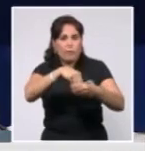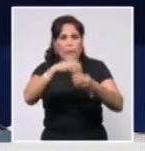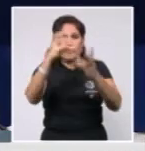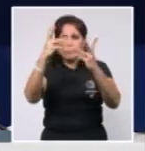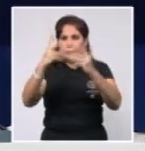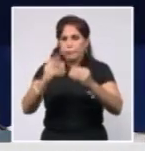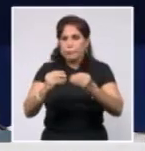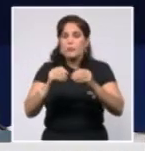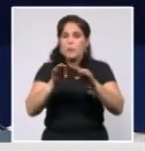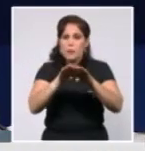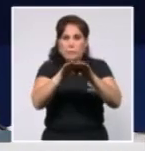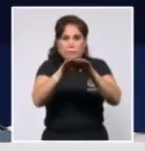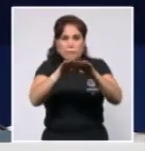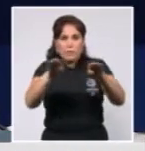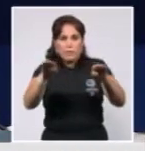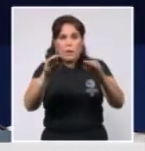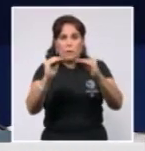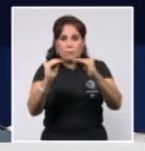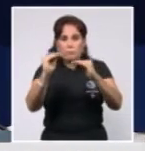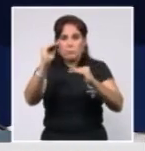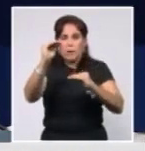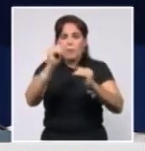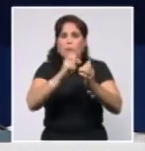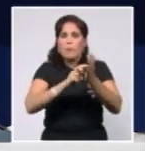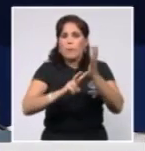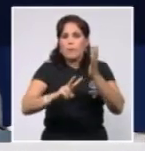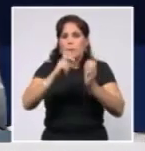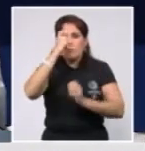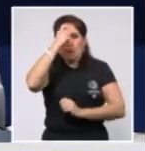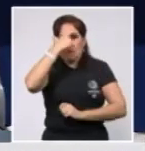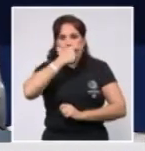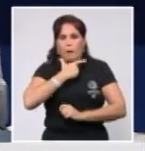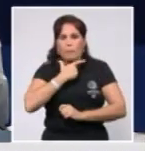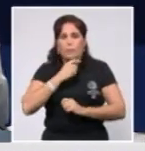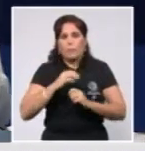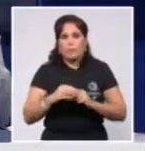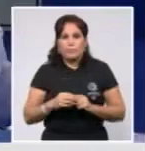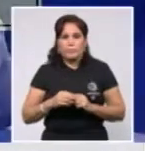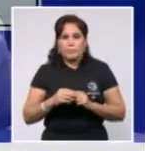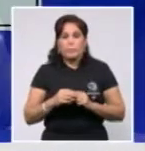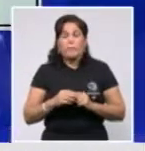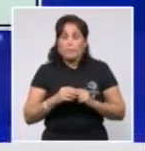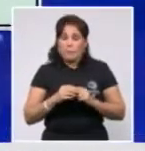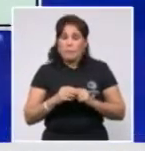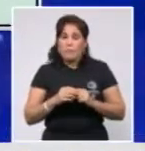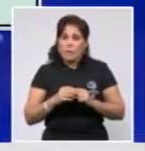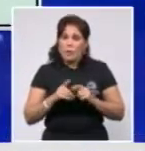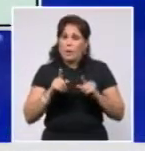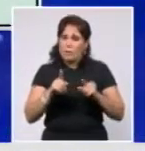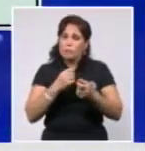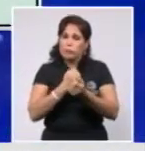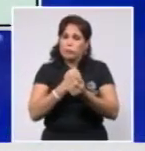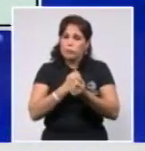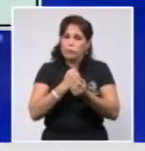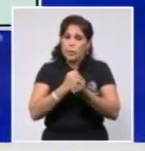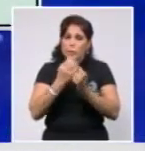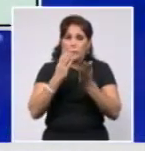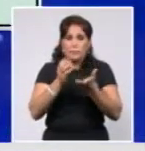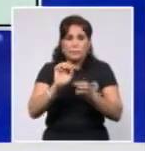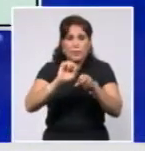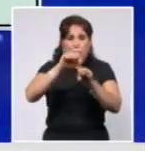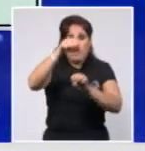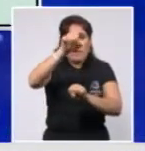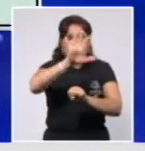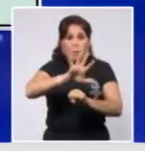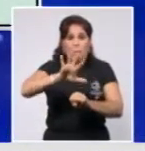have the highest confirmed case rate per 100,000 inhabitants over the last 15 days, standing